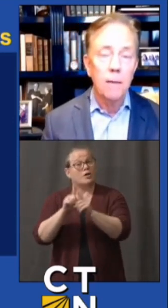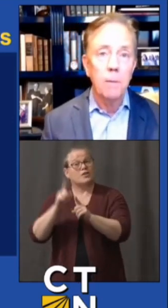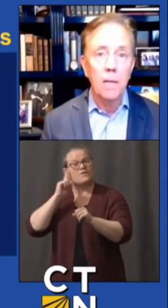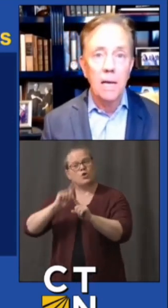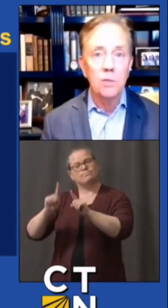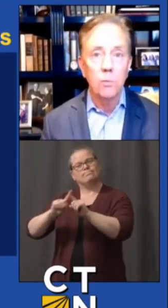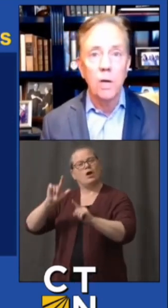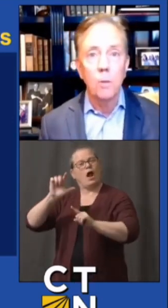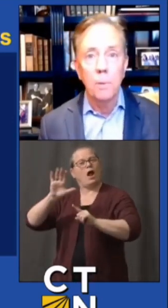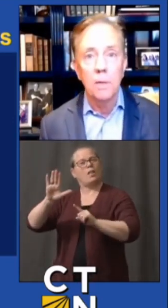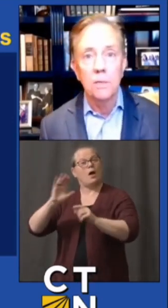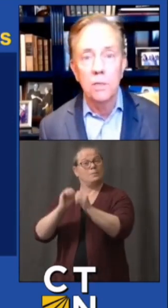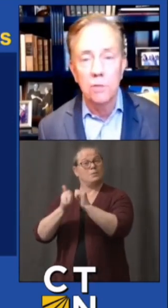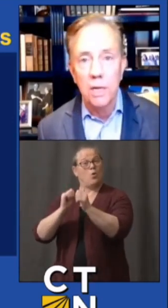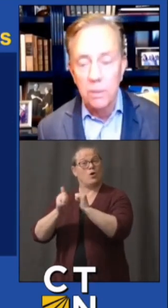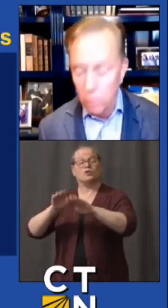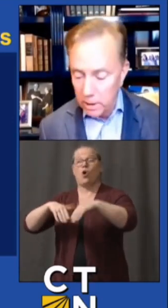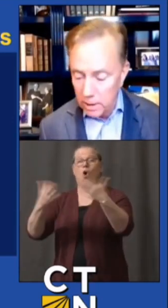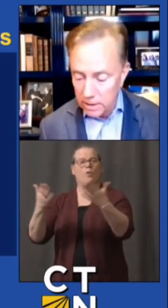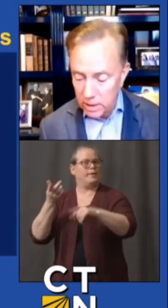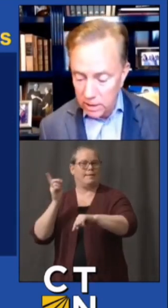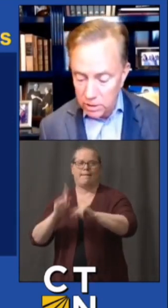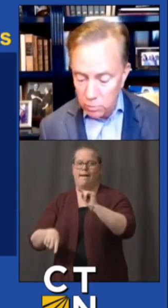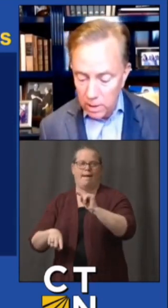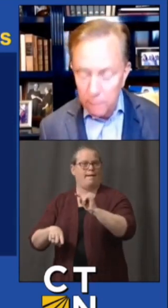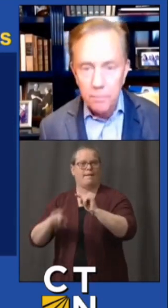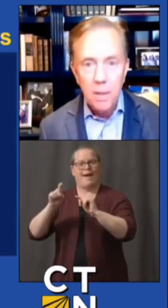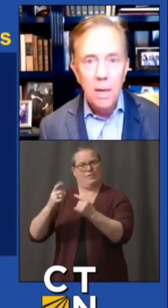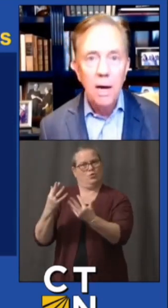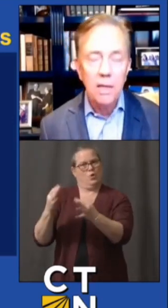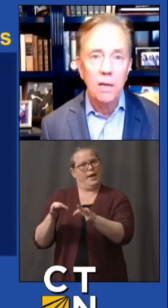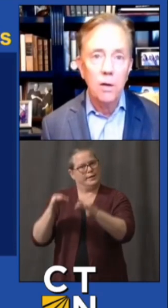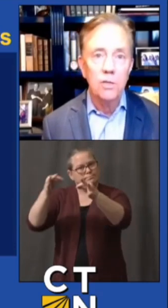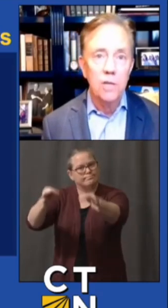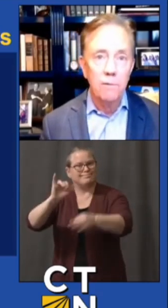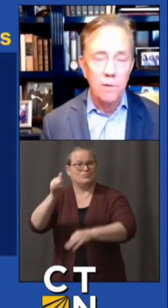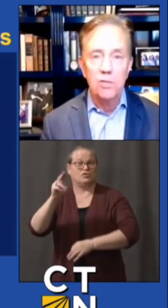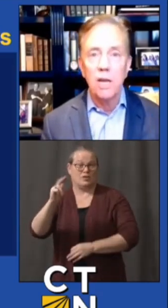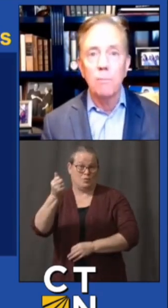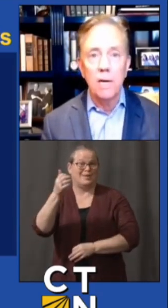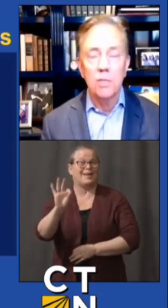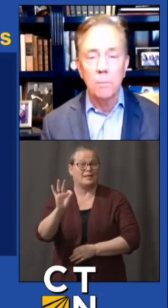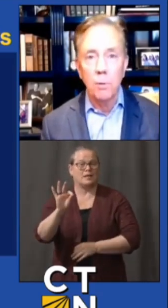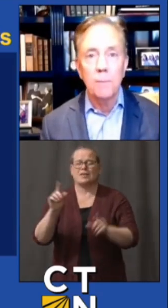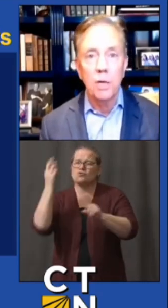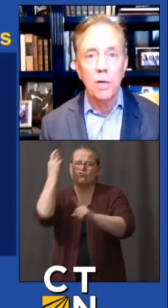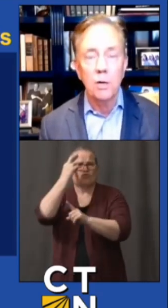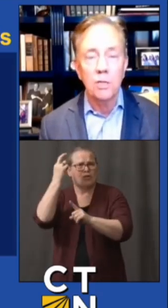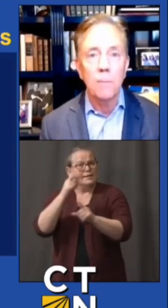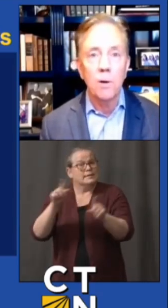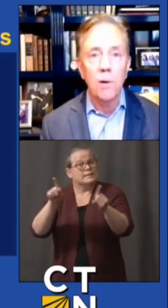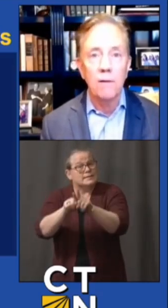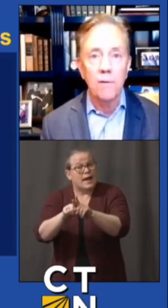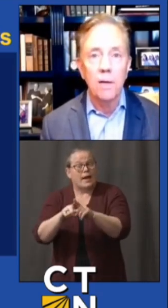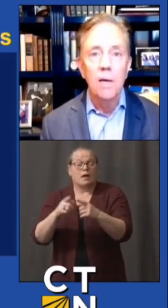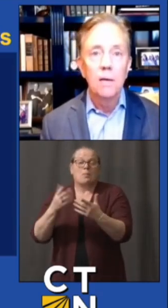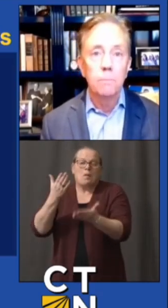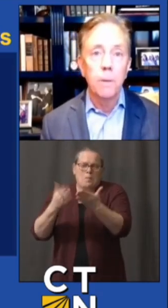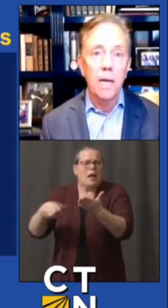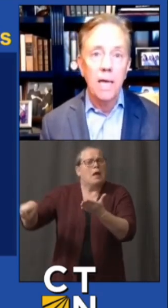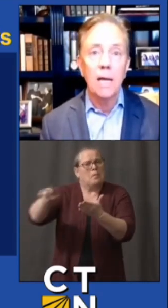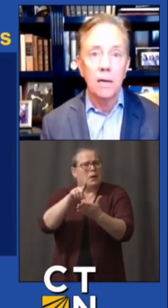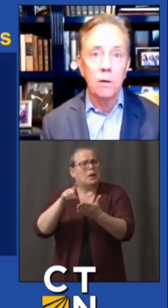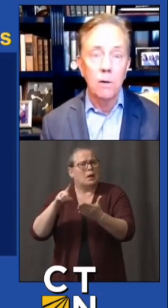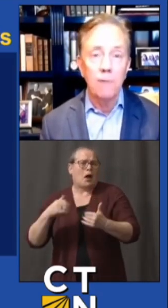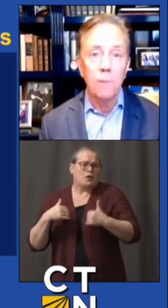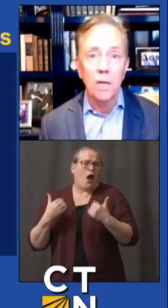not be allowed to reopen until January 19th as well. I think you understand, for the same reason, perhaps a younger demographic, but